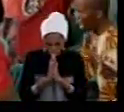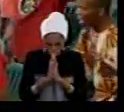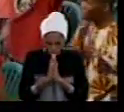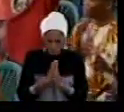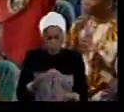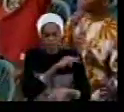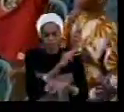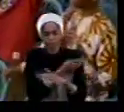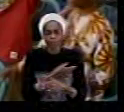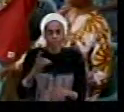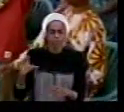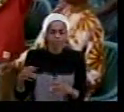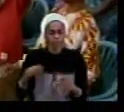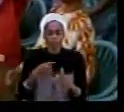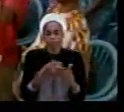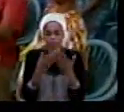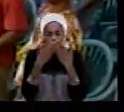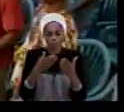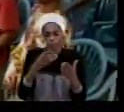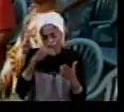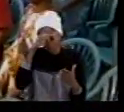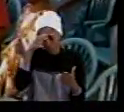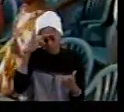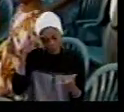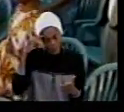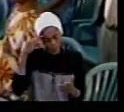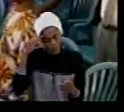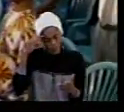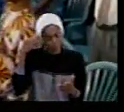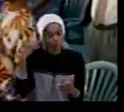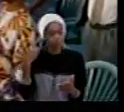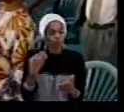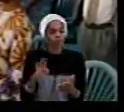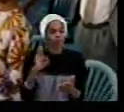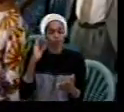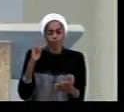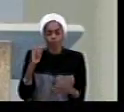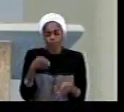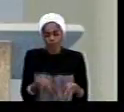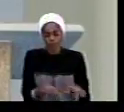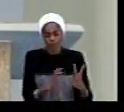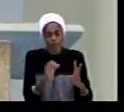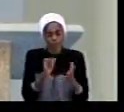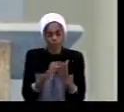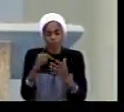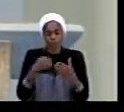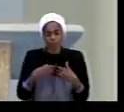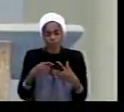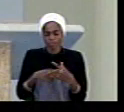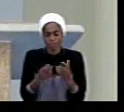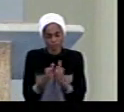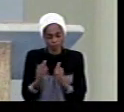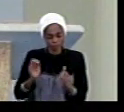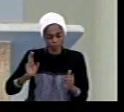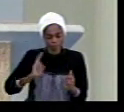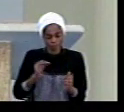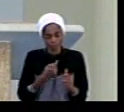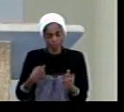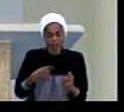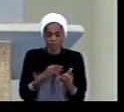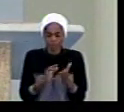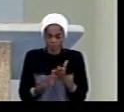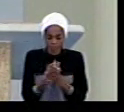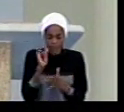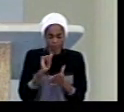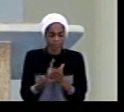Almighty God, we thank you because of the way you have started with us. We believe that you that have